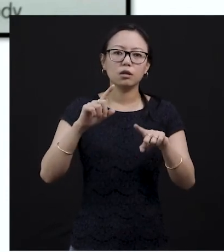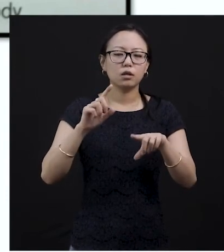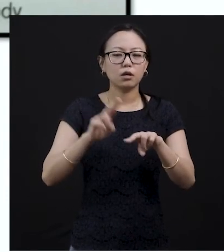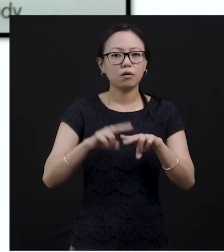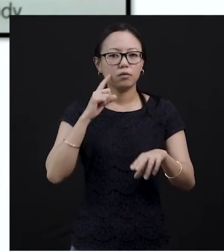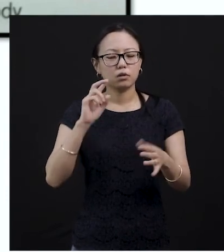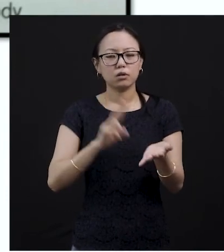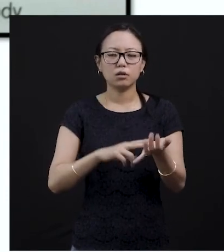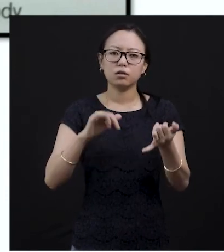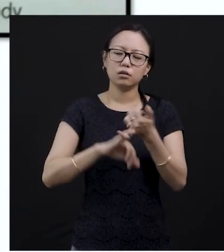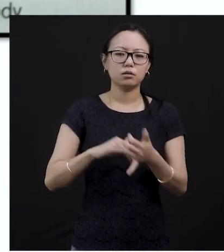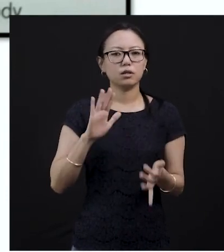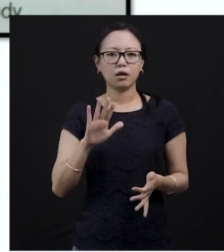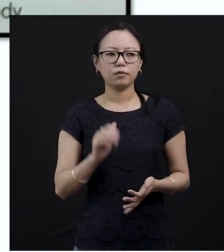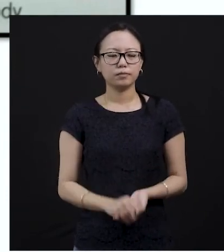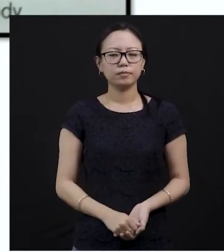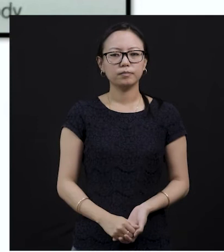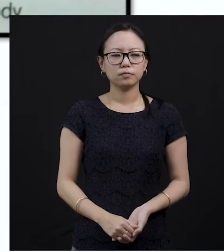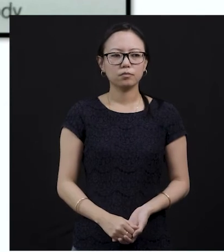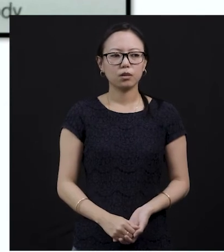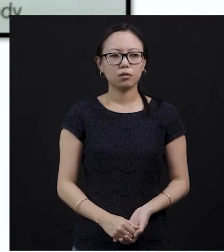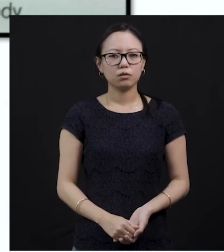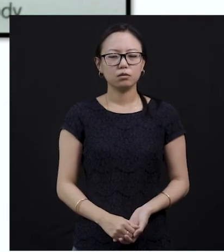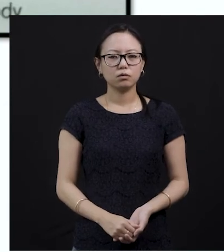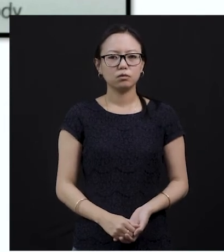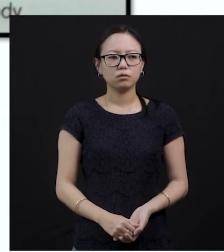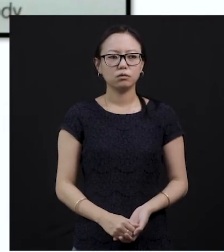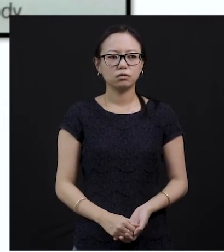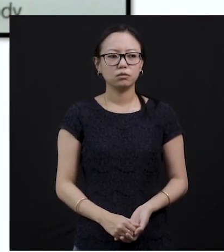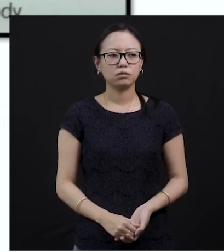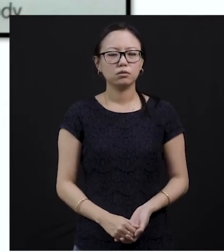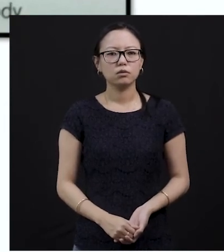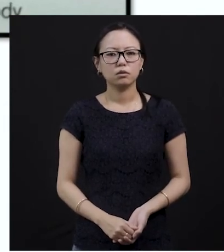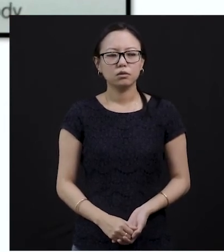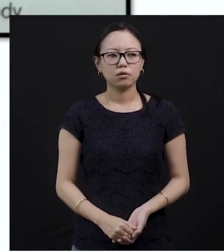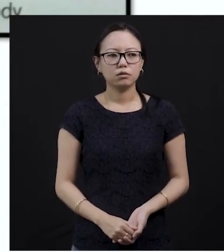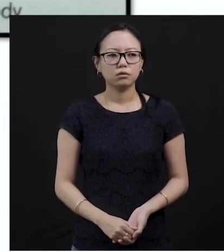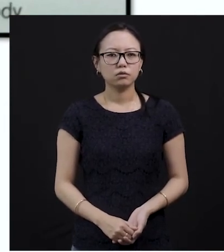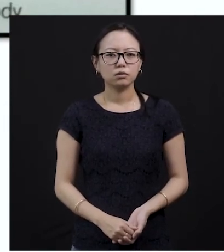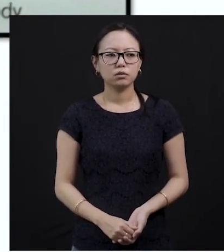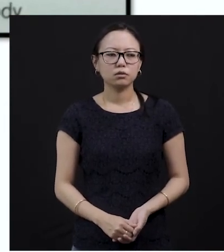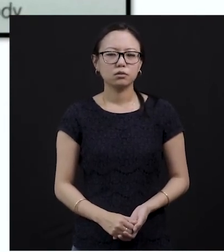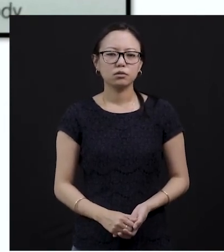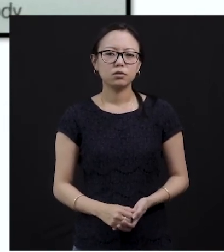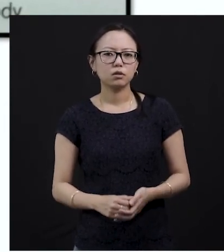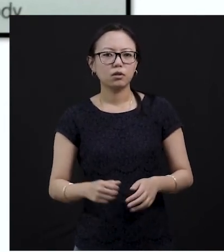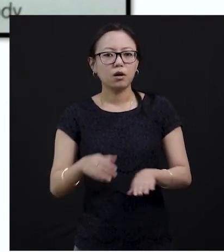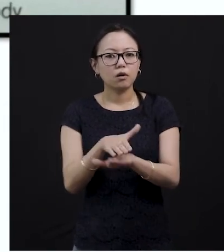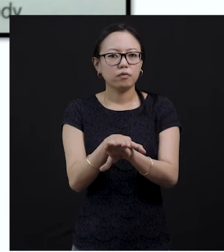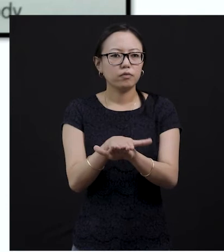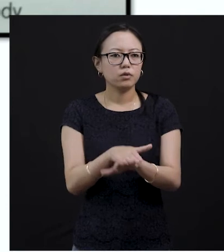fins and scales. All right, and what else, children? See, gills, the